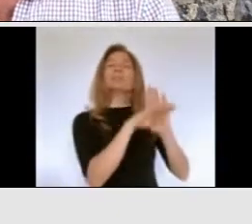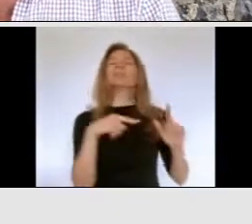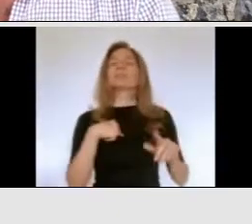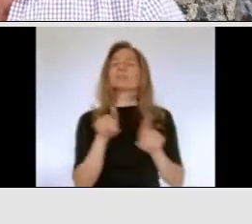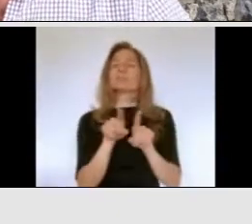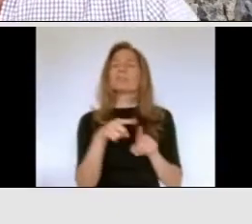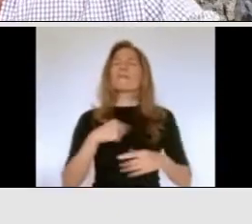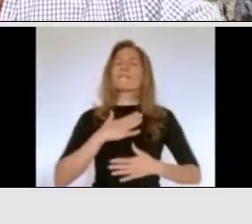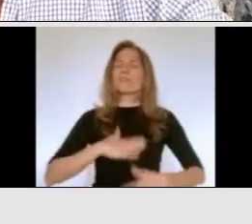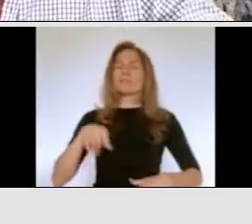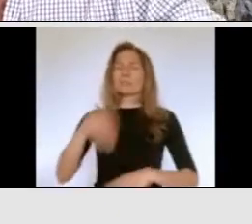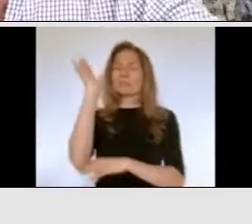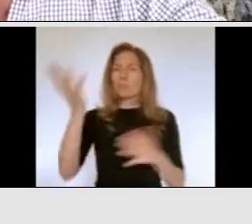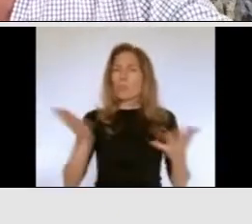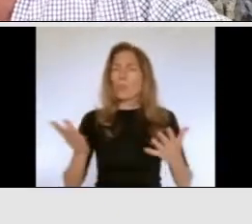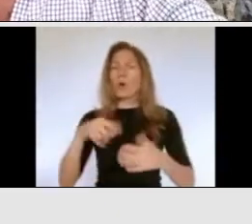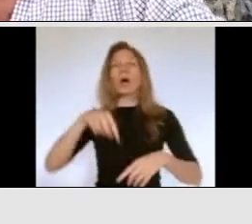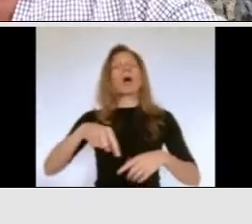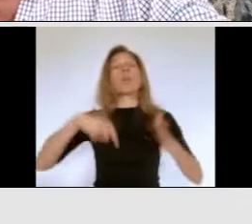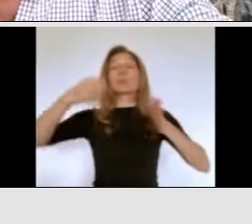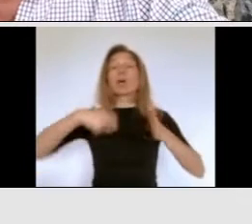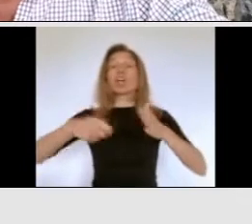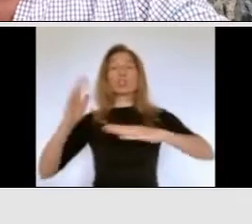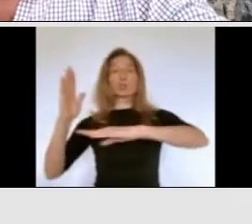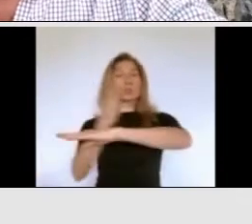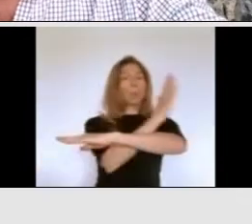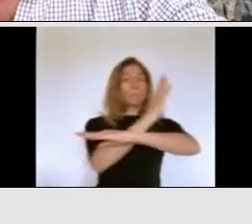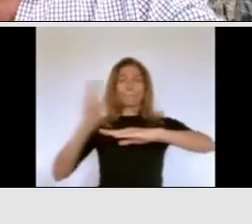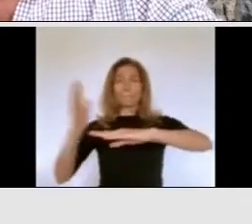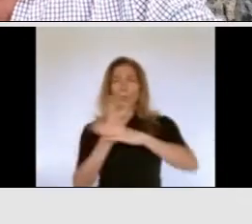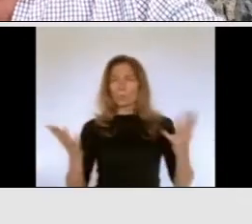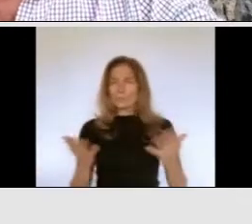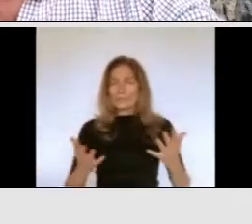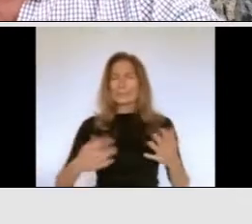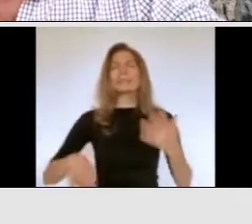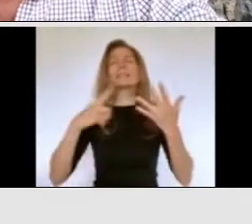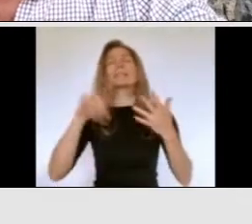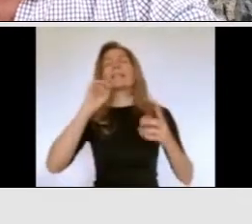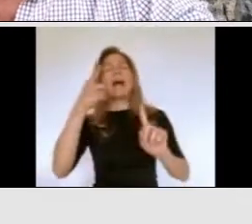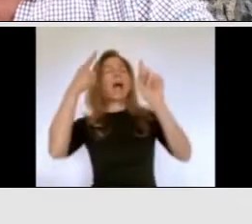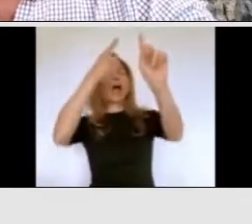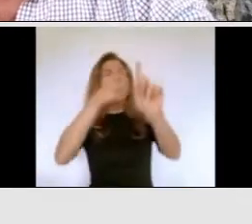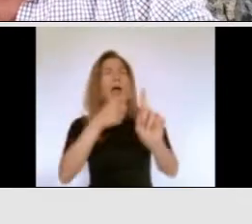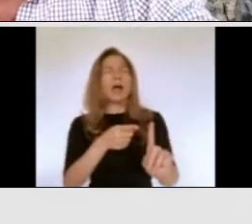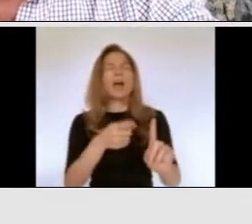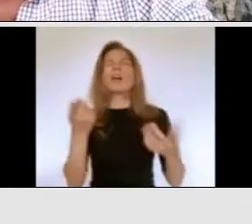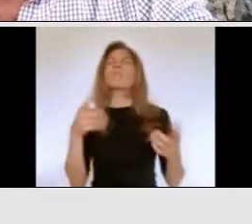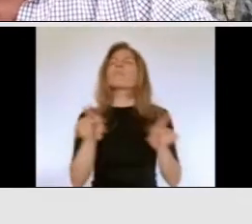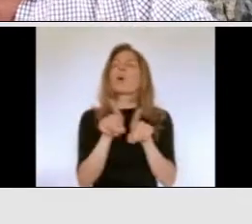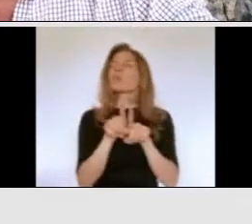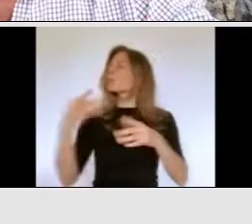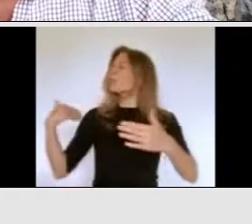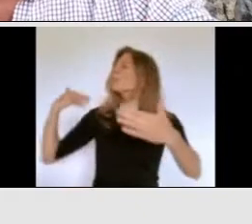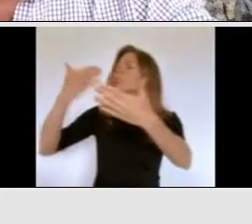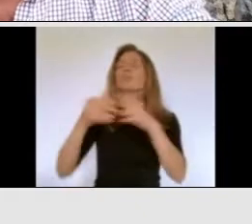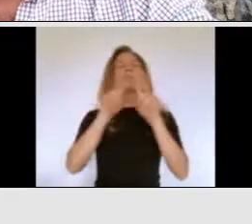the scope of the SHAPES project, its aims, give it a little bit of an overview, and then